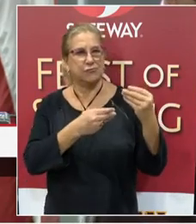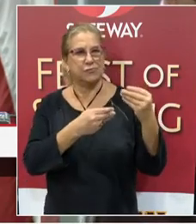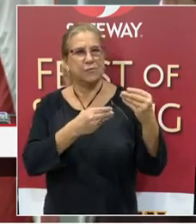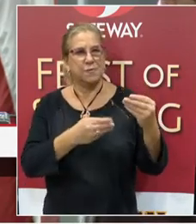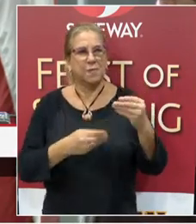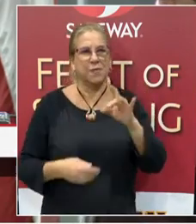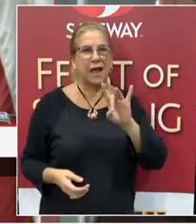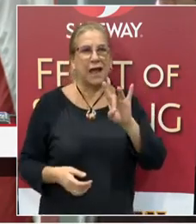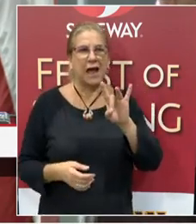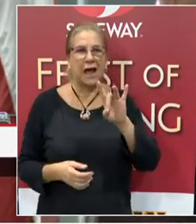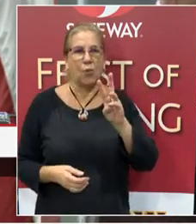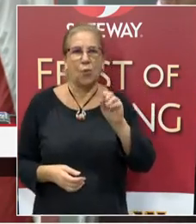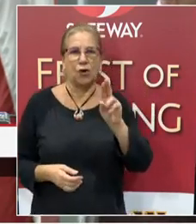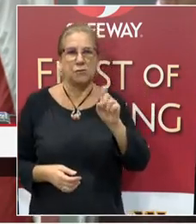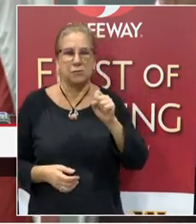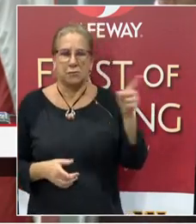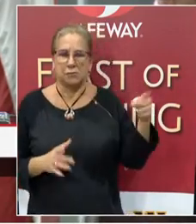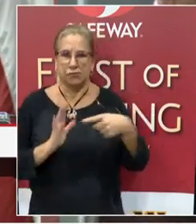D.C.